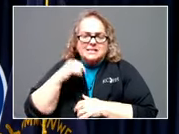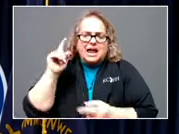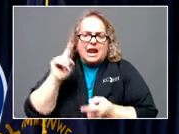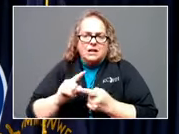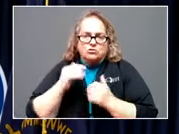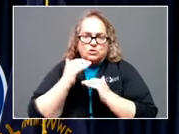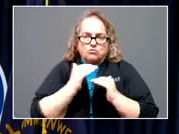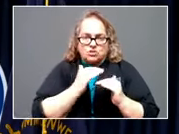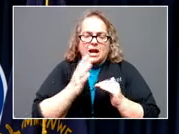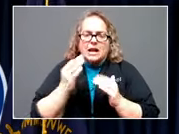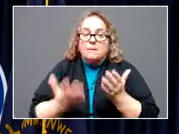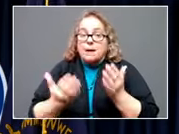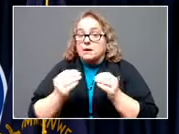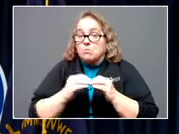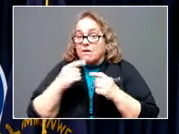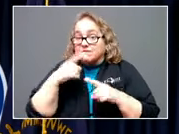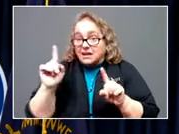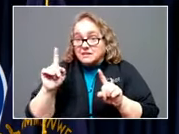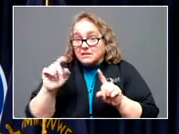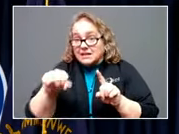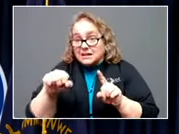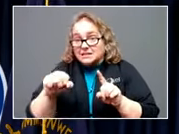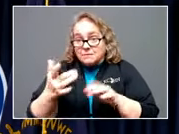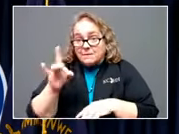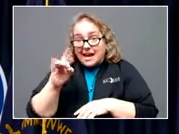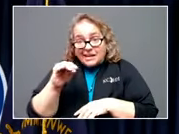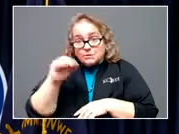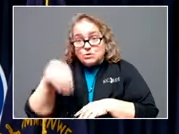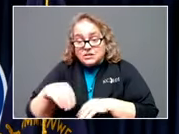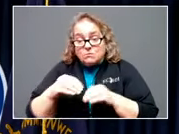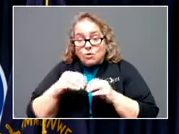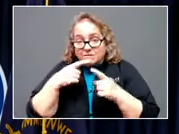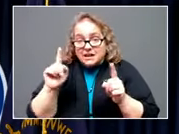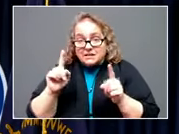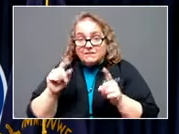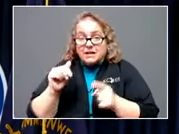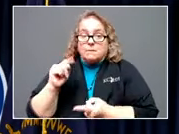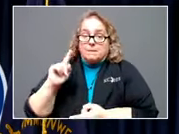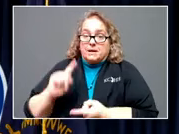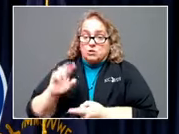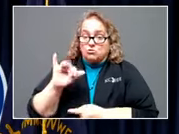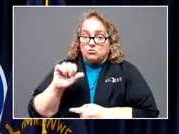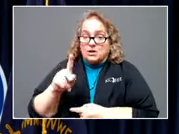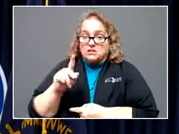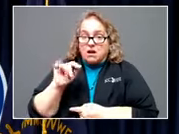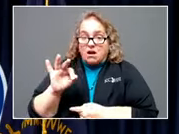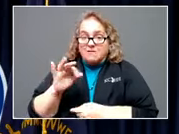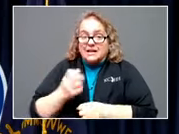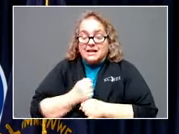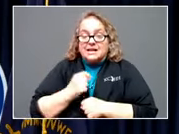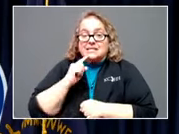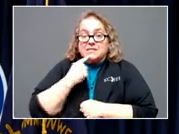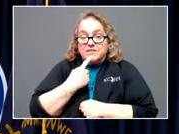effective, actually a lot more effective, maybe 80% effective in minimizing the risk of progressing to severe disease.